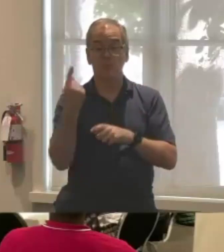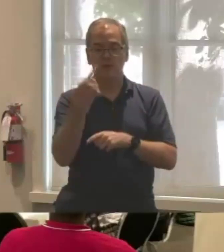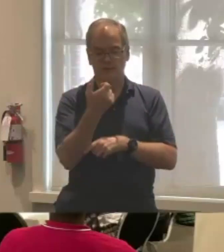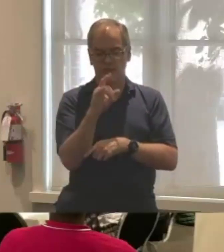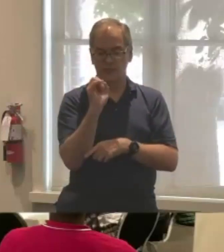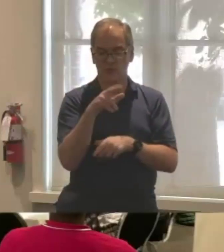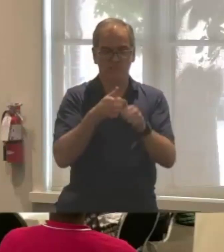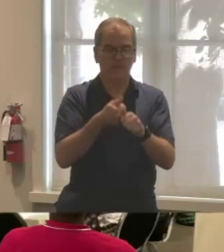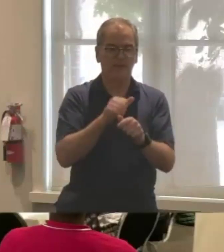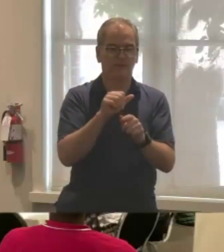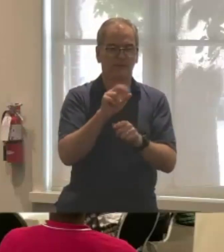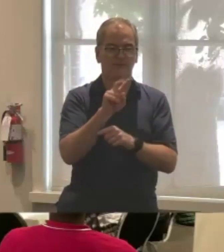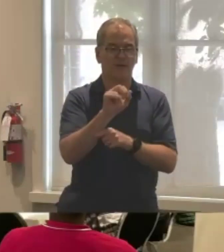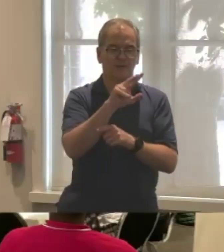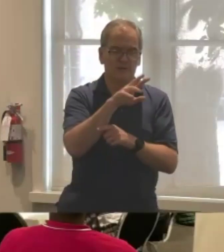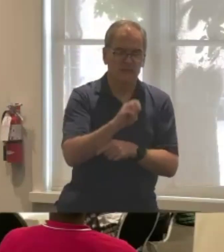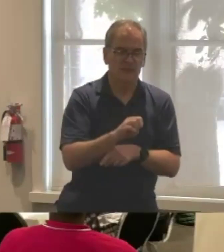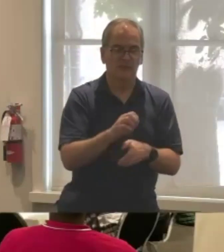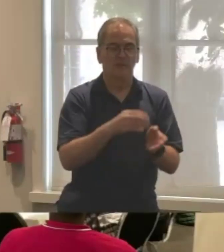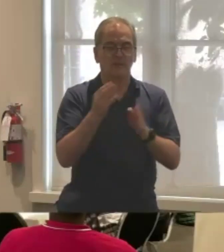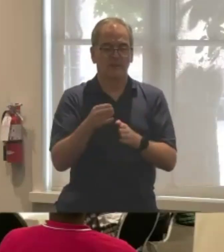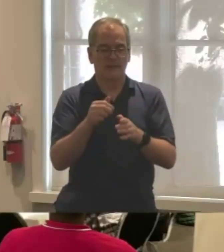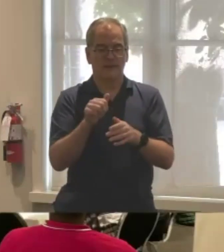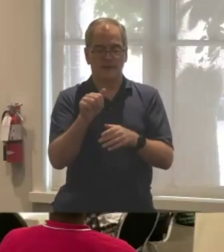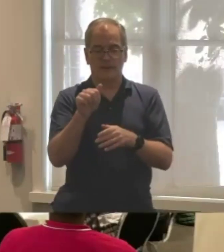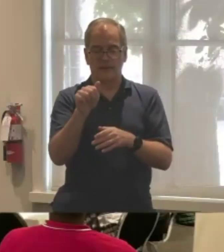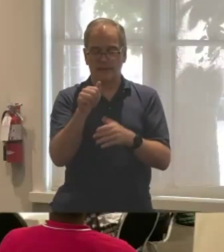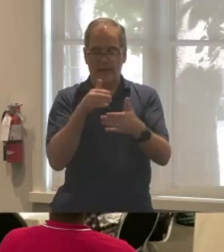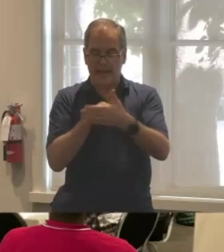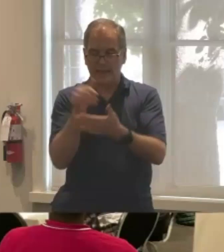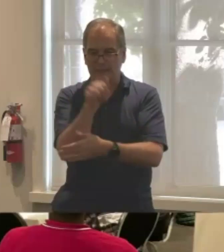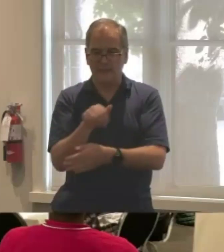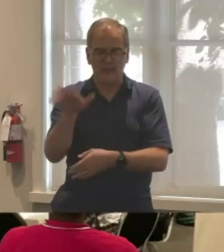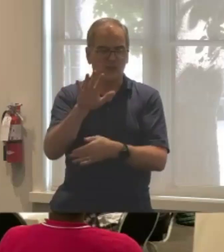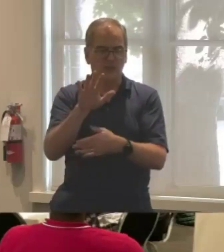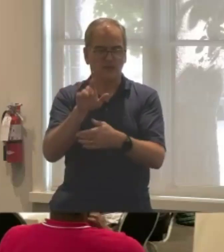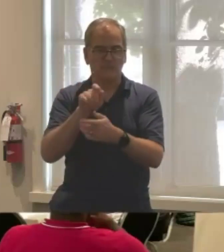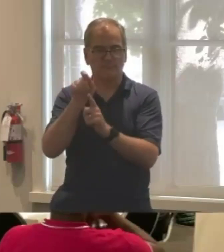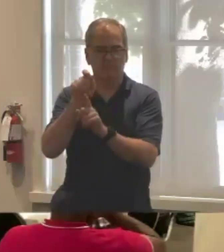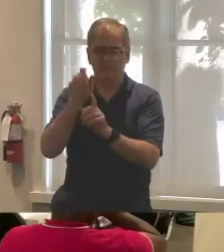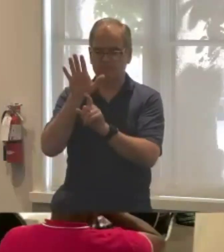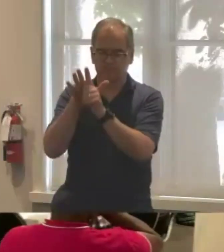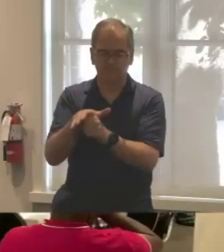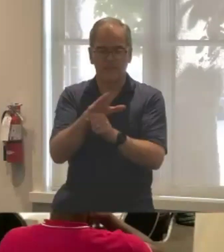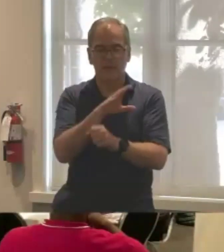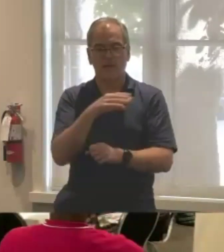violence, workers' rights, anti-Asian racism, queer health justice.